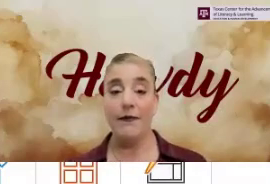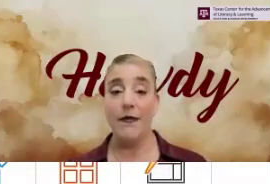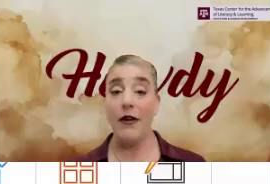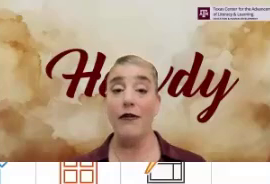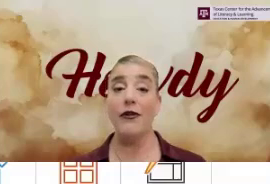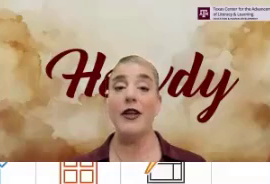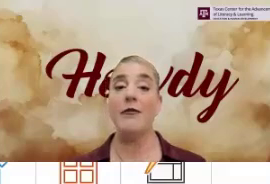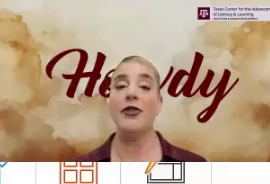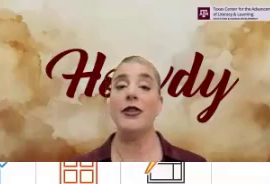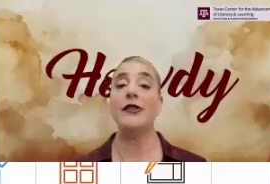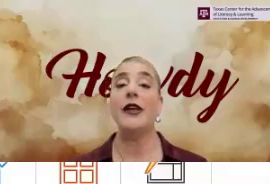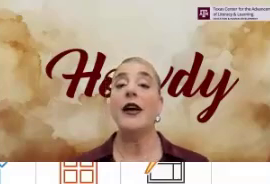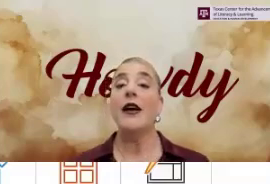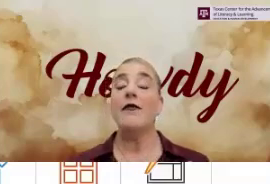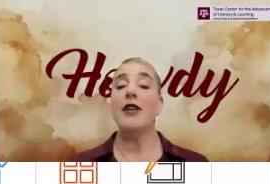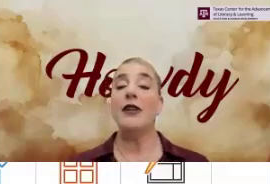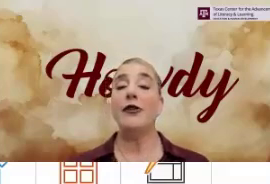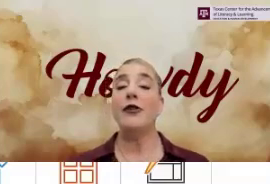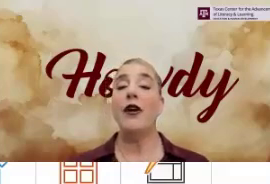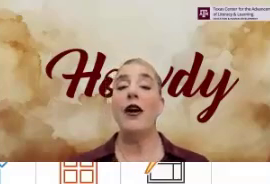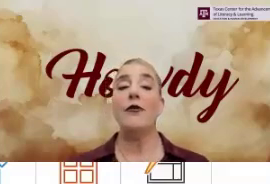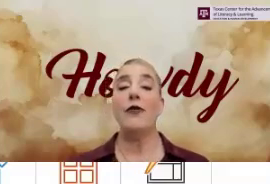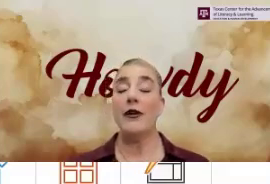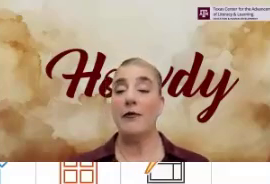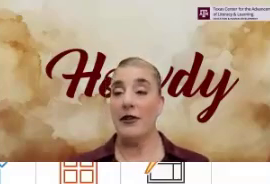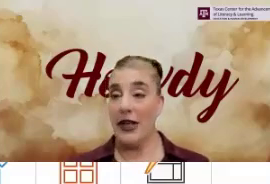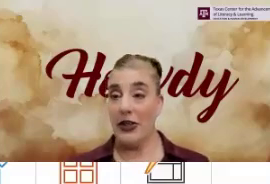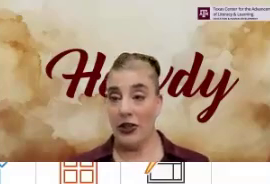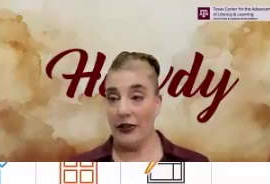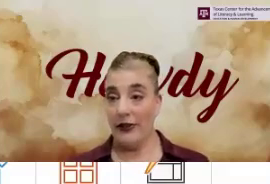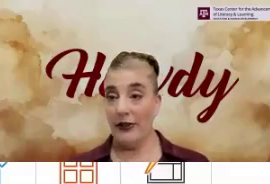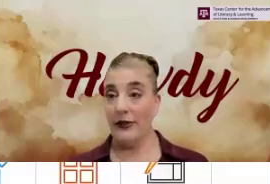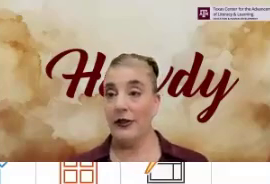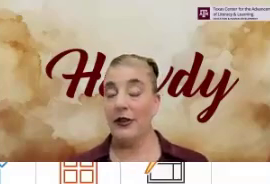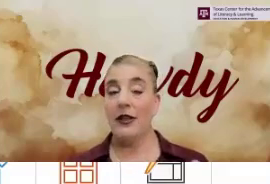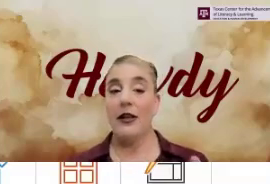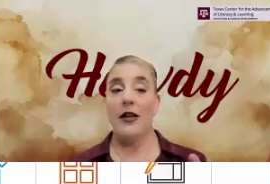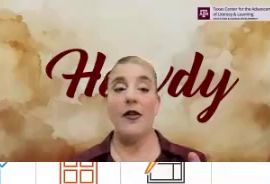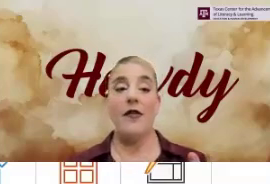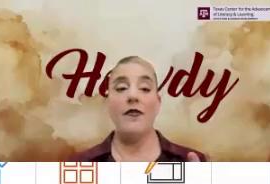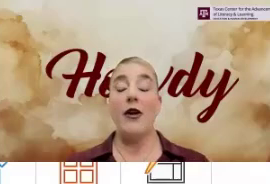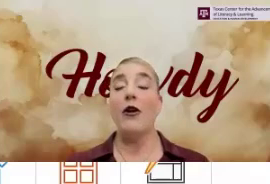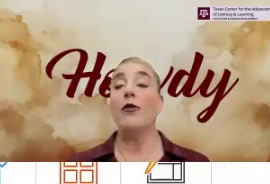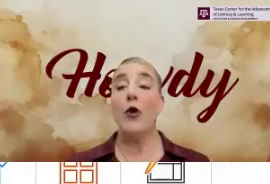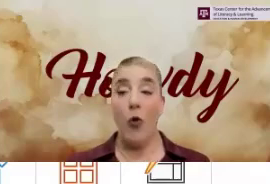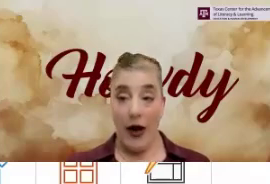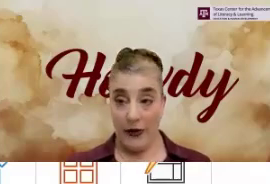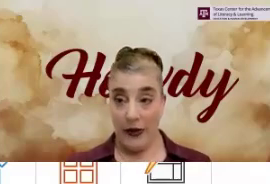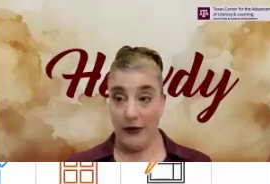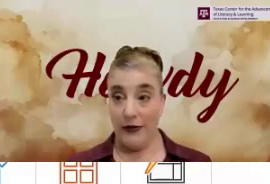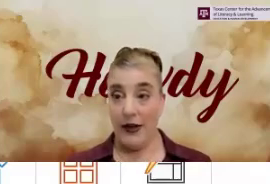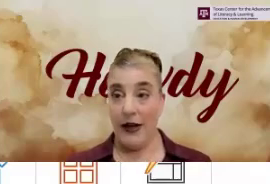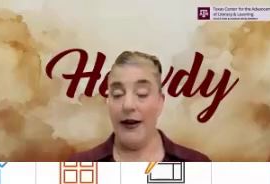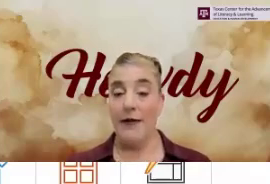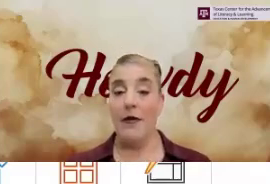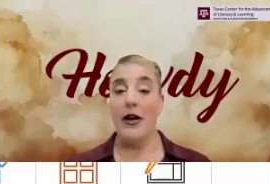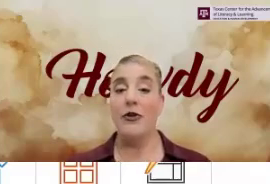for images. These are not recommendations. They are